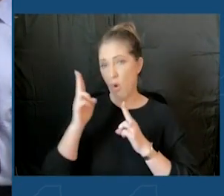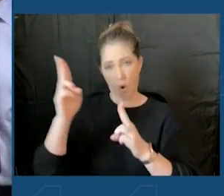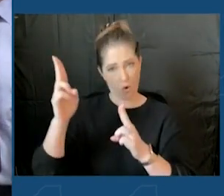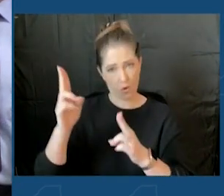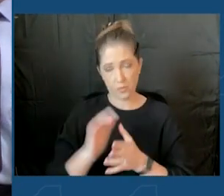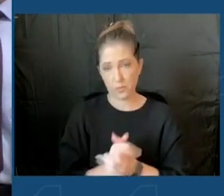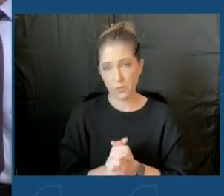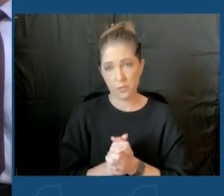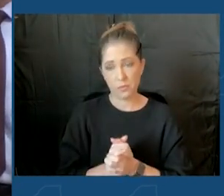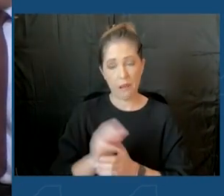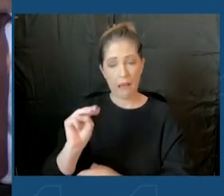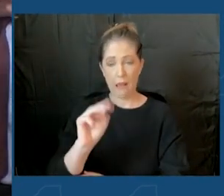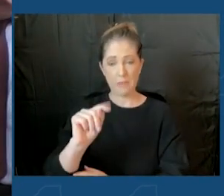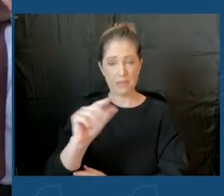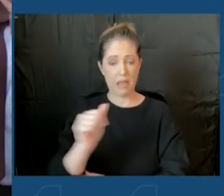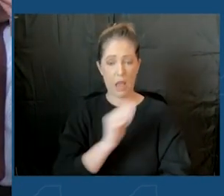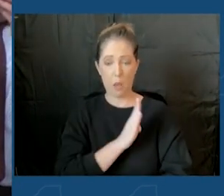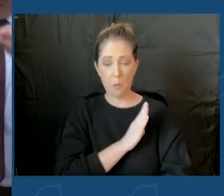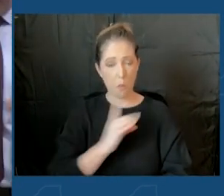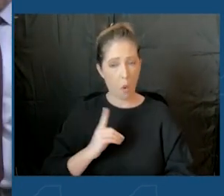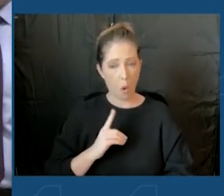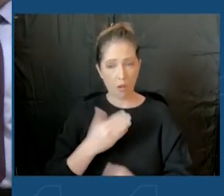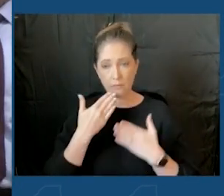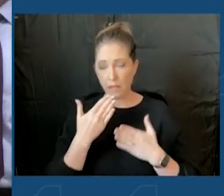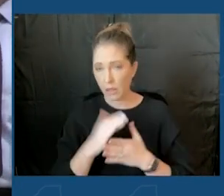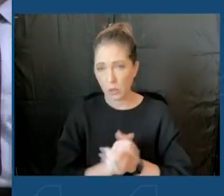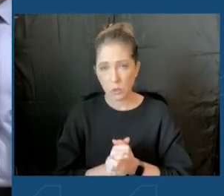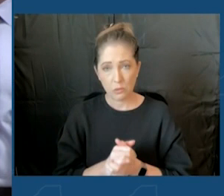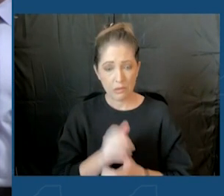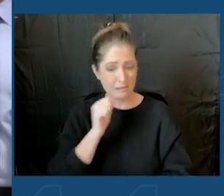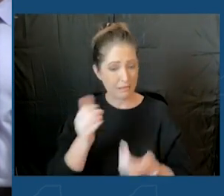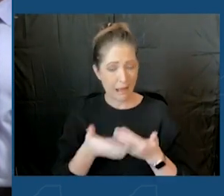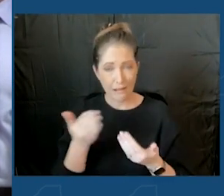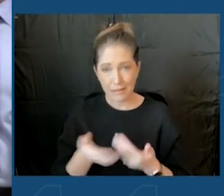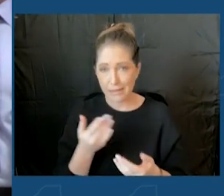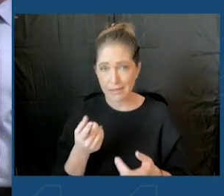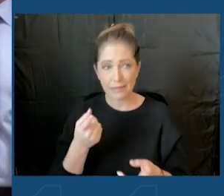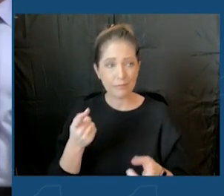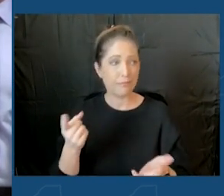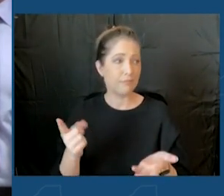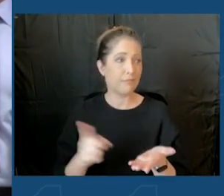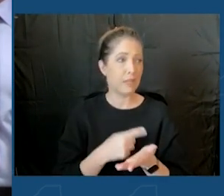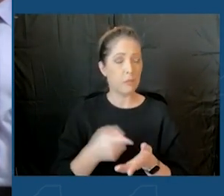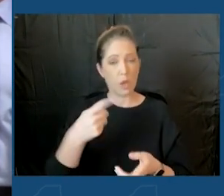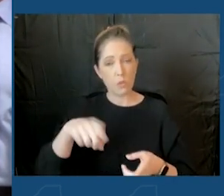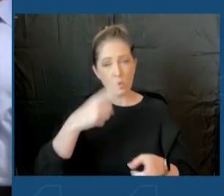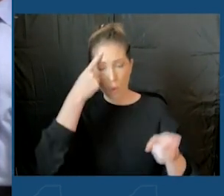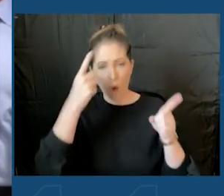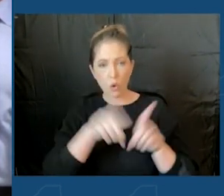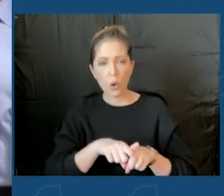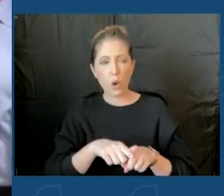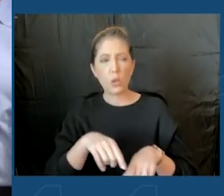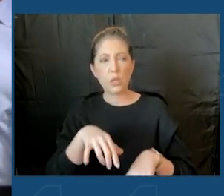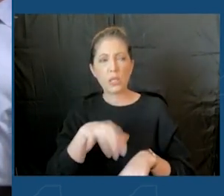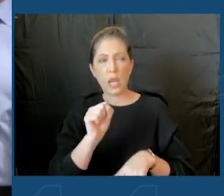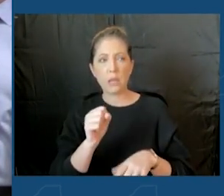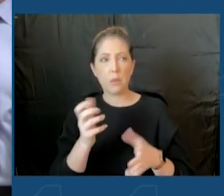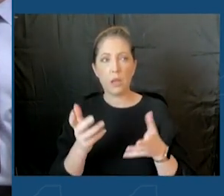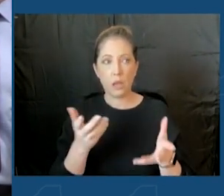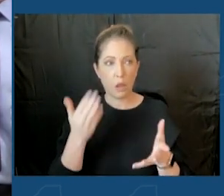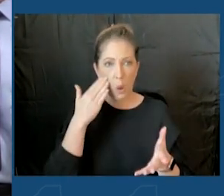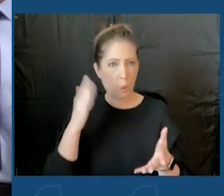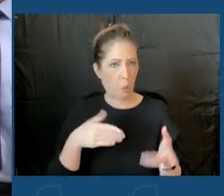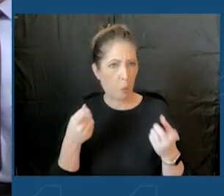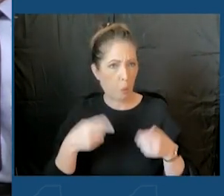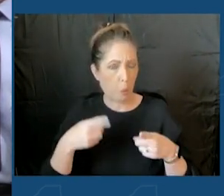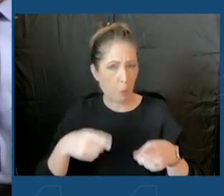board. It's not always easy. Sometimes you agree to do something, you're not quite sure what you're getting into. And there are certainly slings